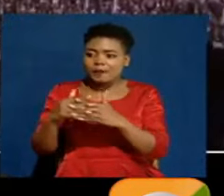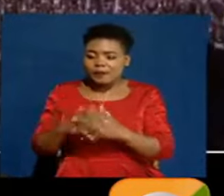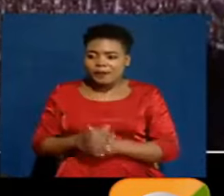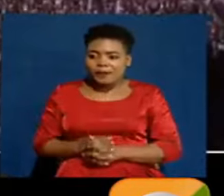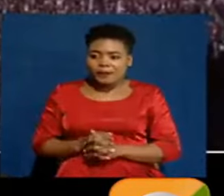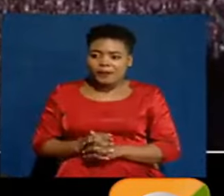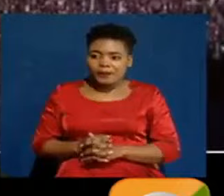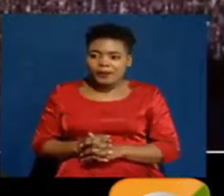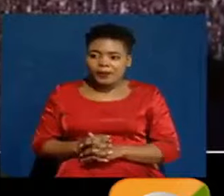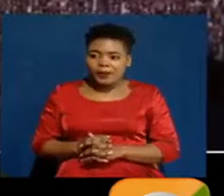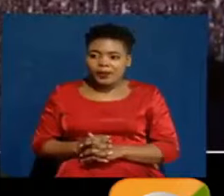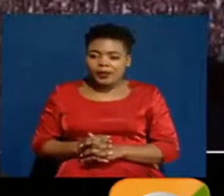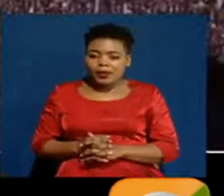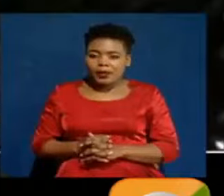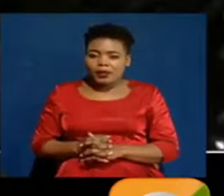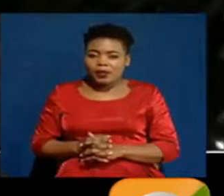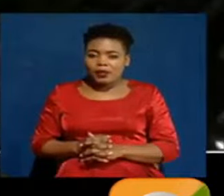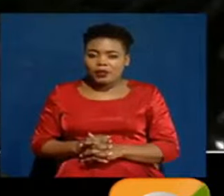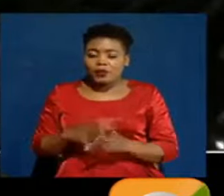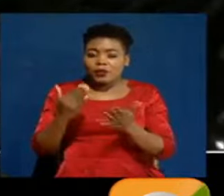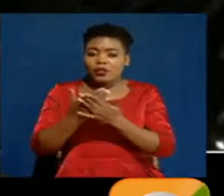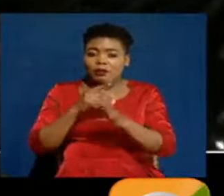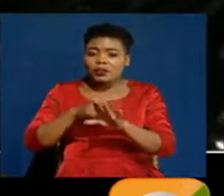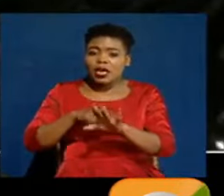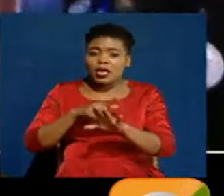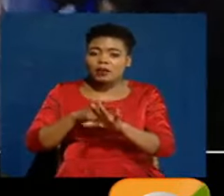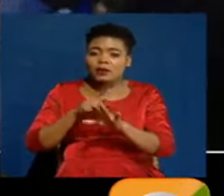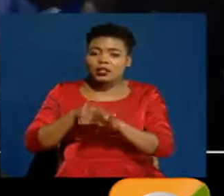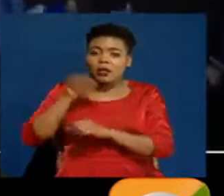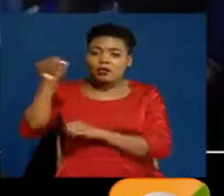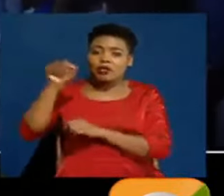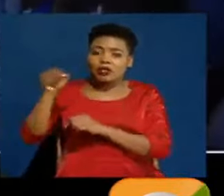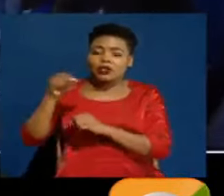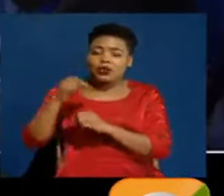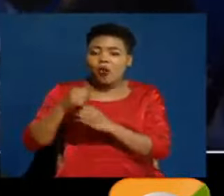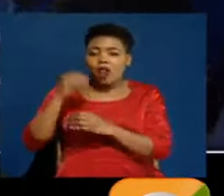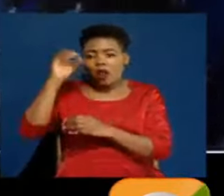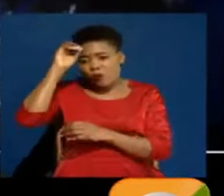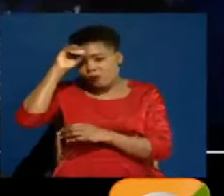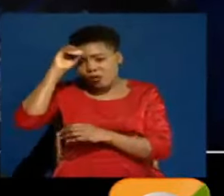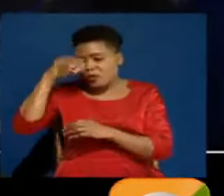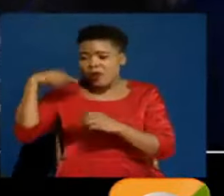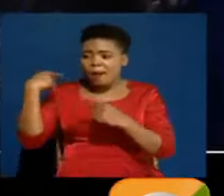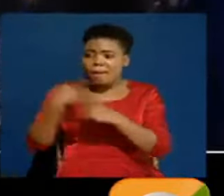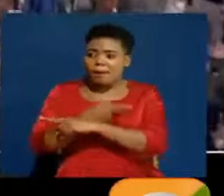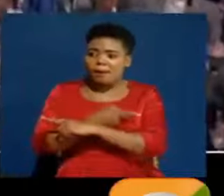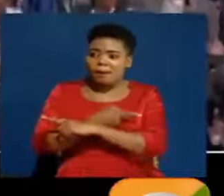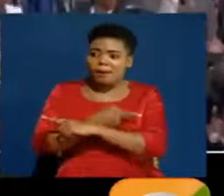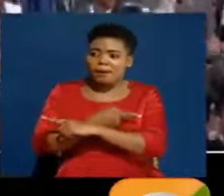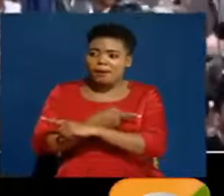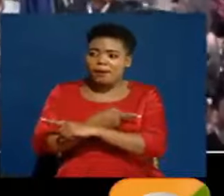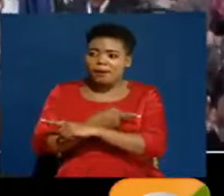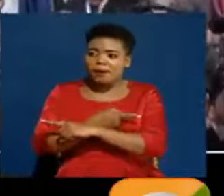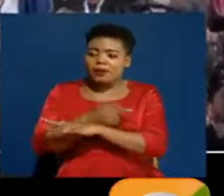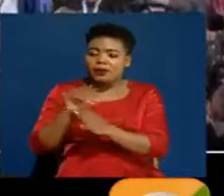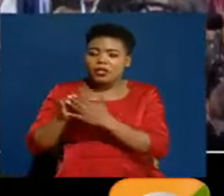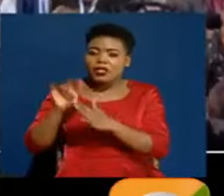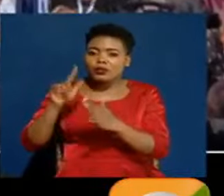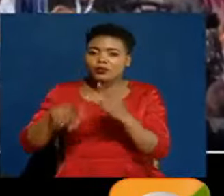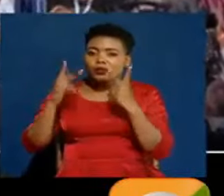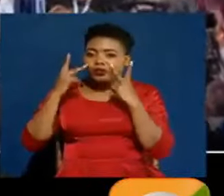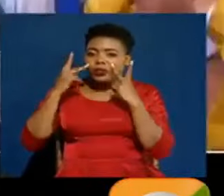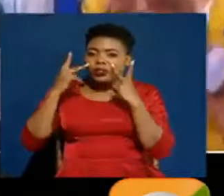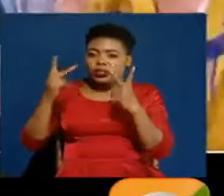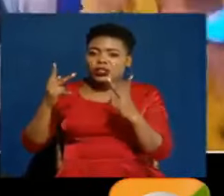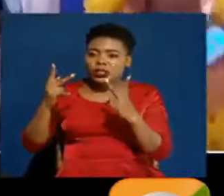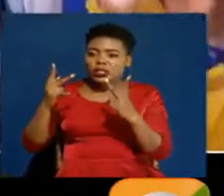themselves worlds apart with the Republicans and Donald Trump. And that you could see from the